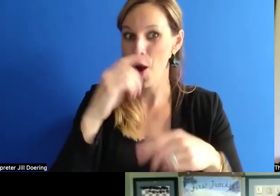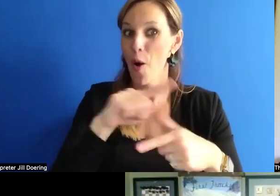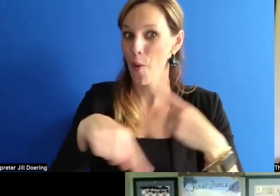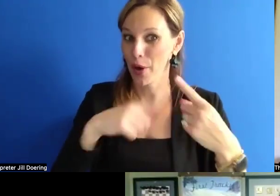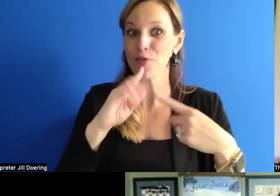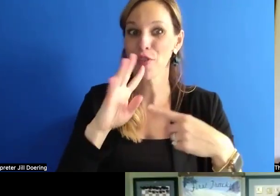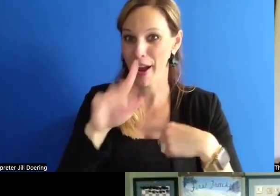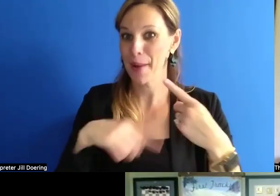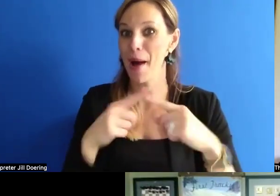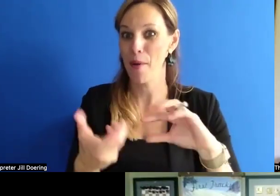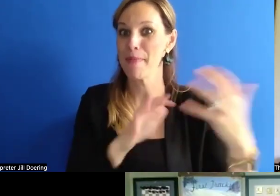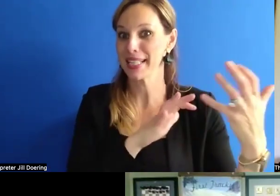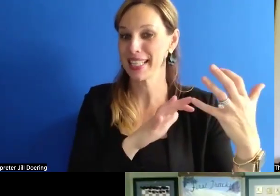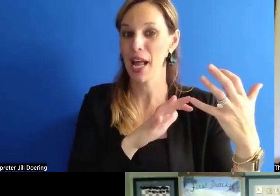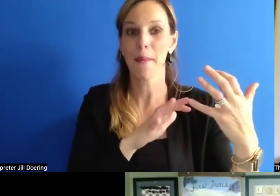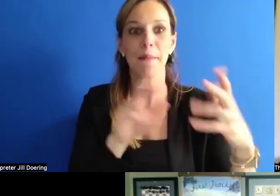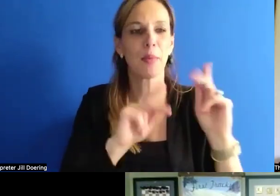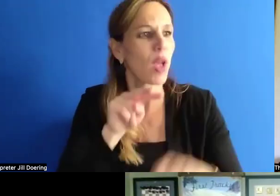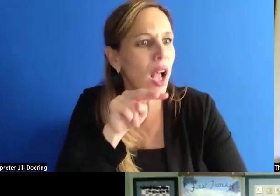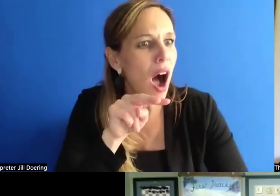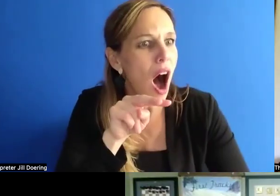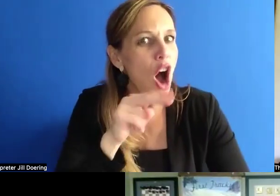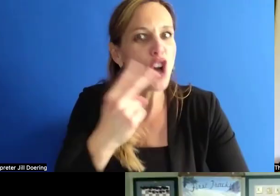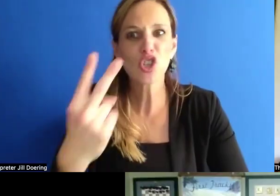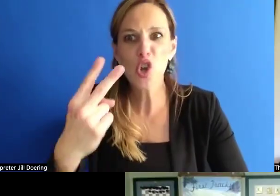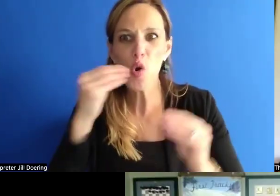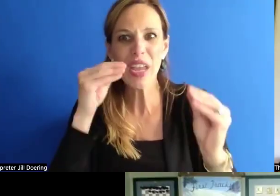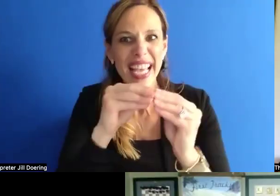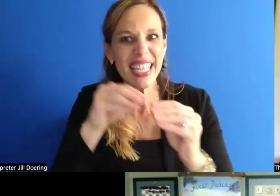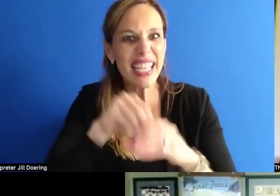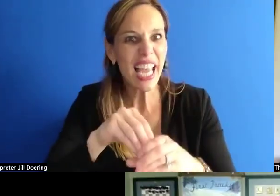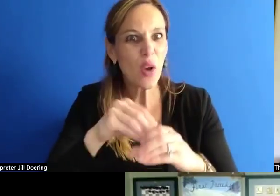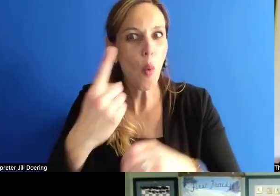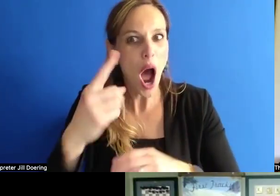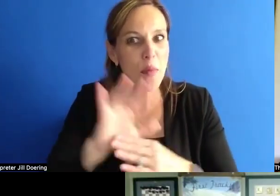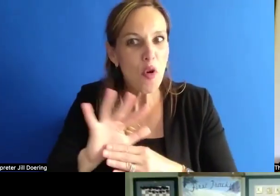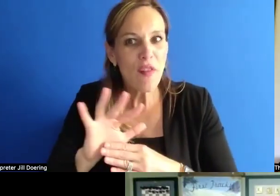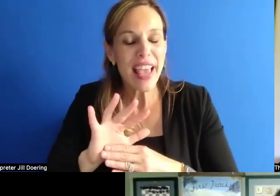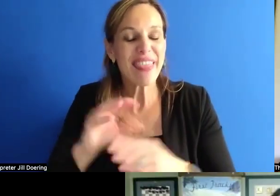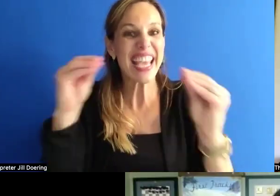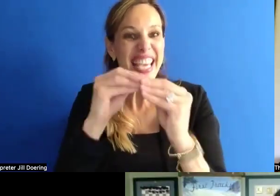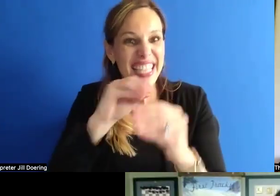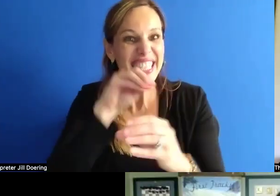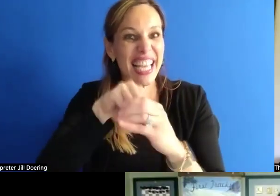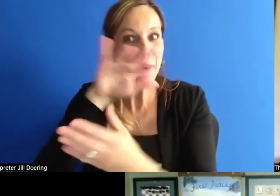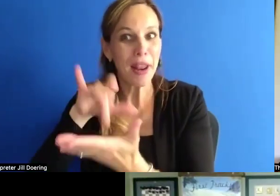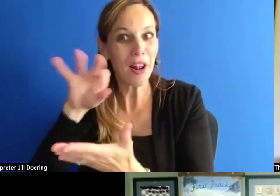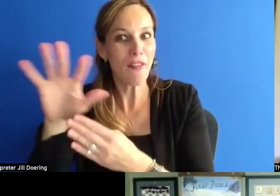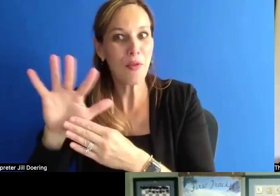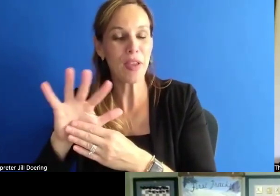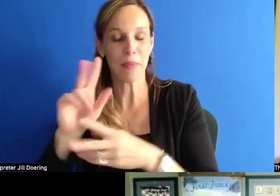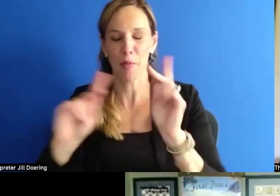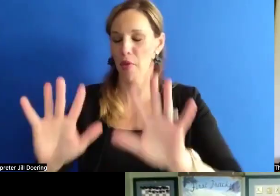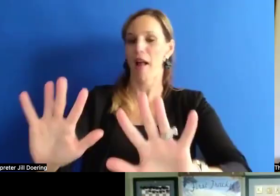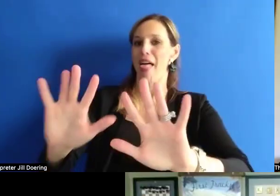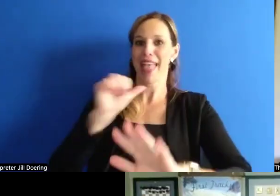storylines, that blew people's minds. They were like, "Oh my goodness, they kissed in the middle of the movie. I can't believe it." That